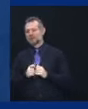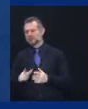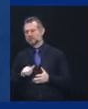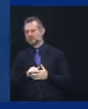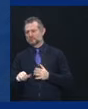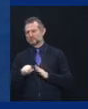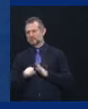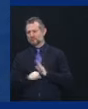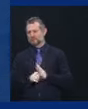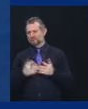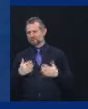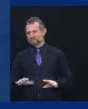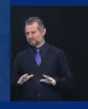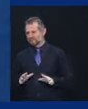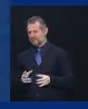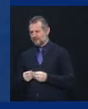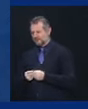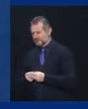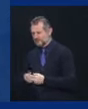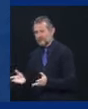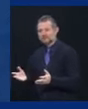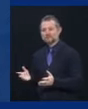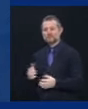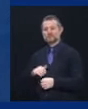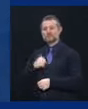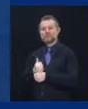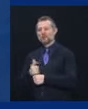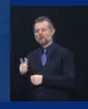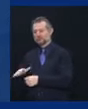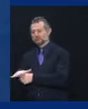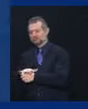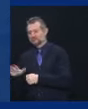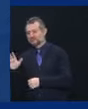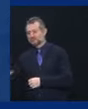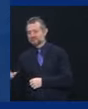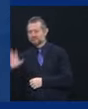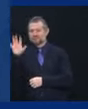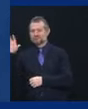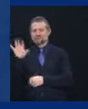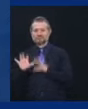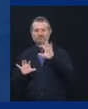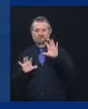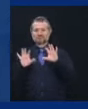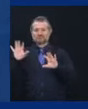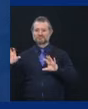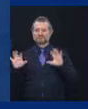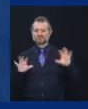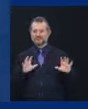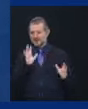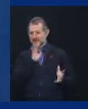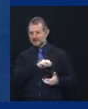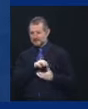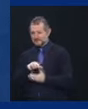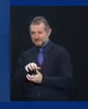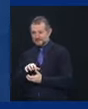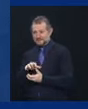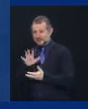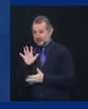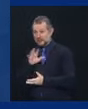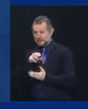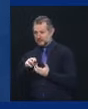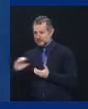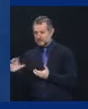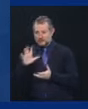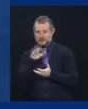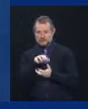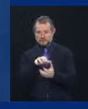distributed it is we distributed it by region. A region gets an allocation. The region's allocation is based